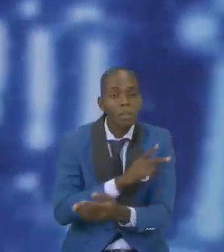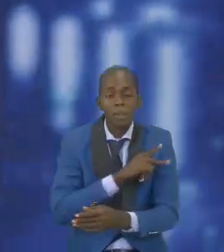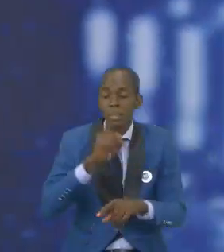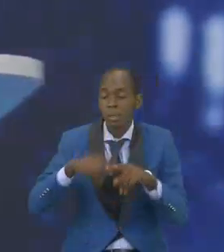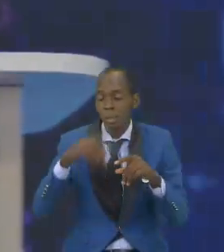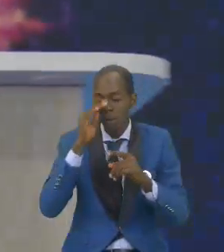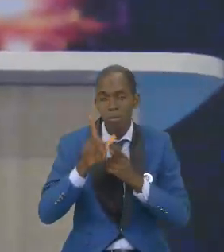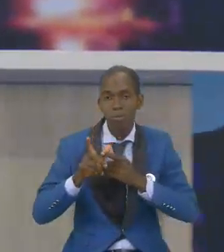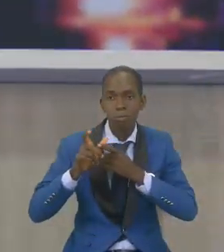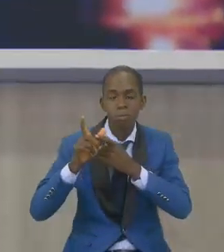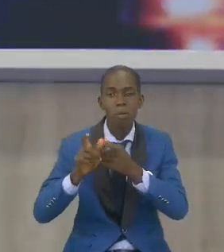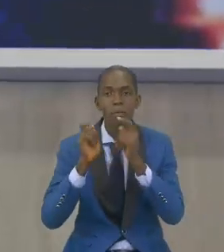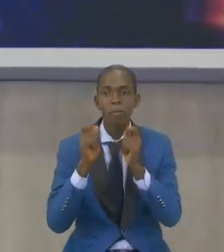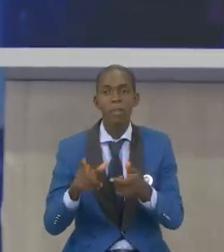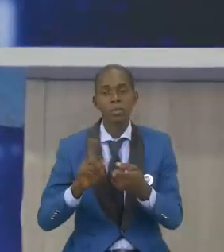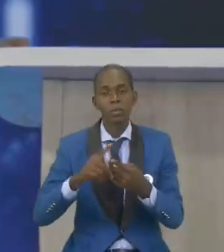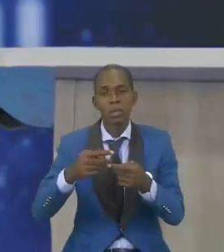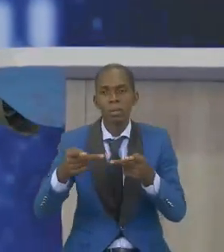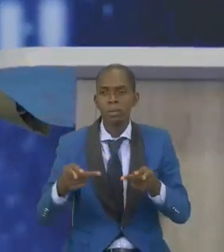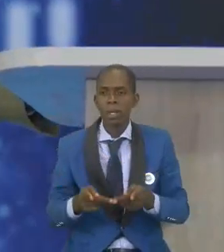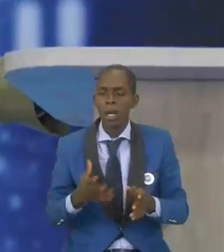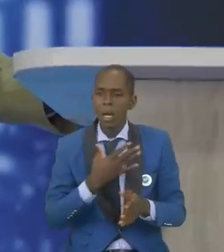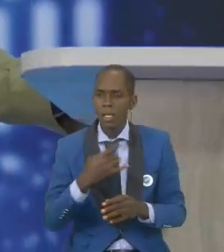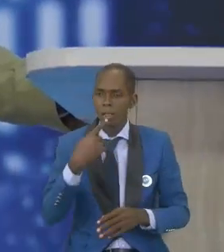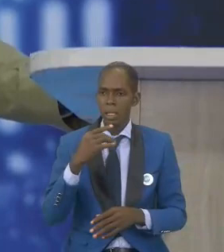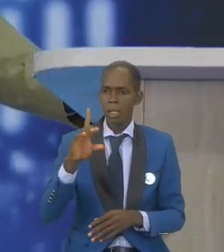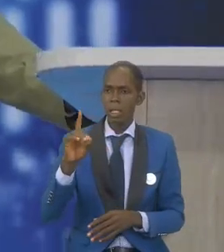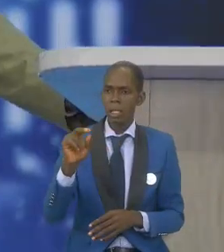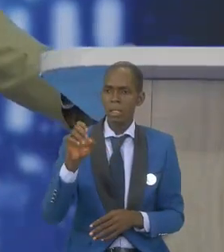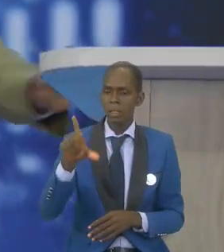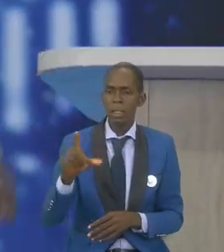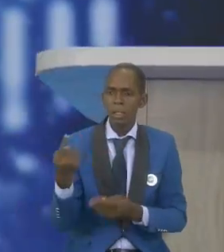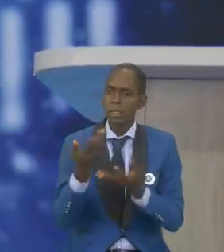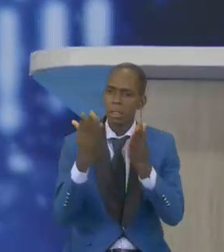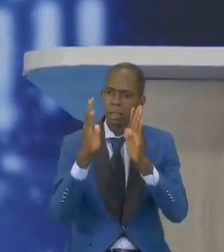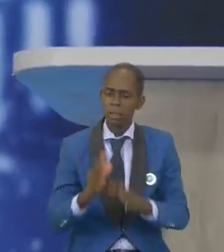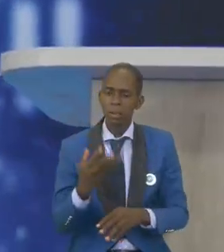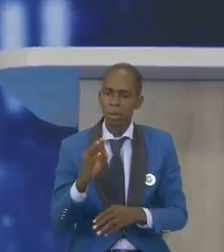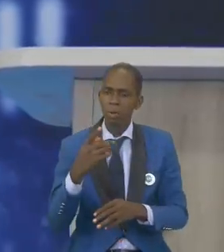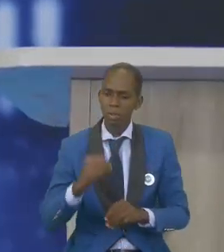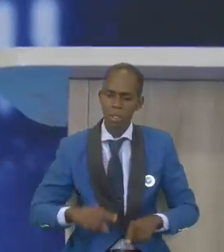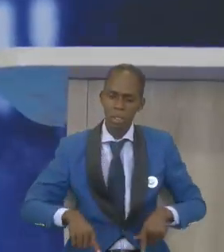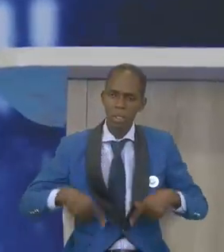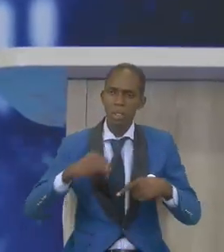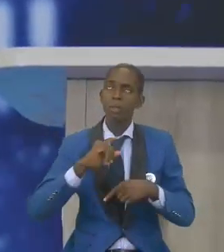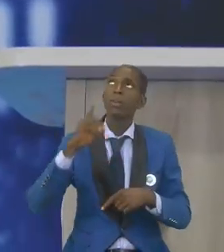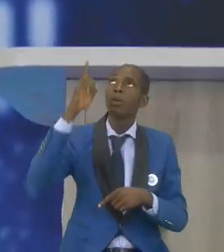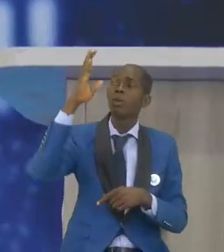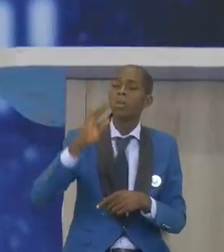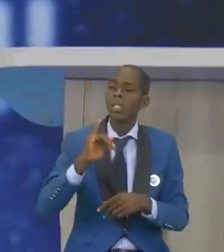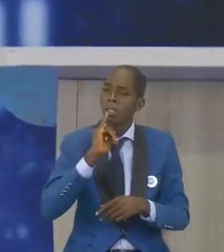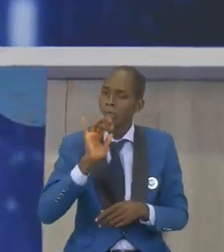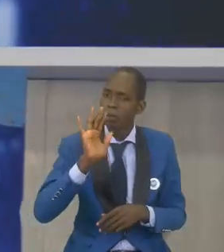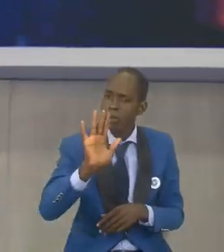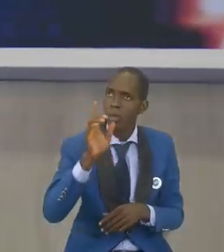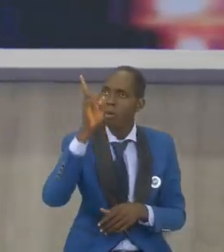Daniel, servant of the living God, is your God whom you serve